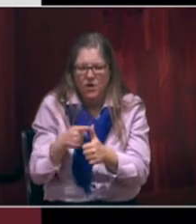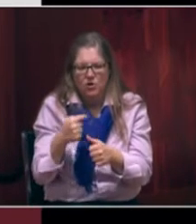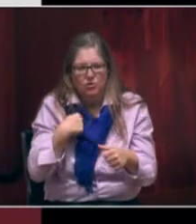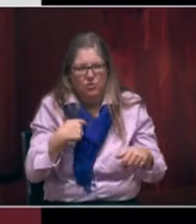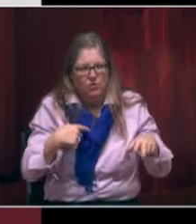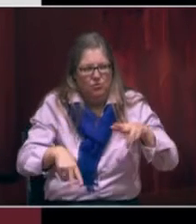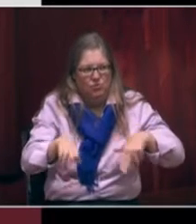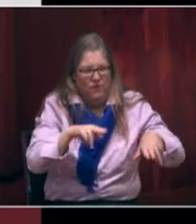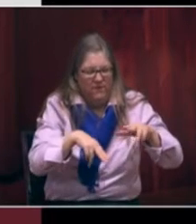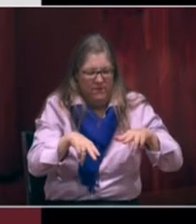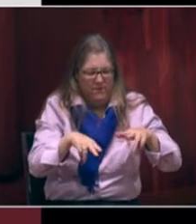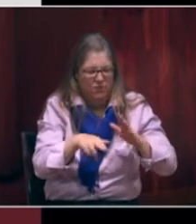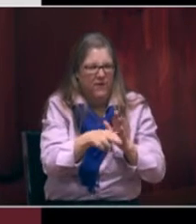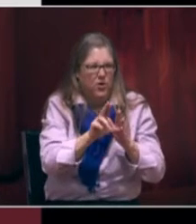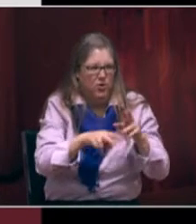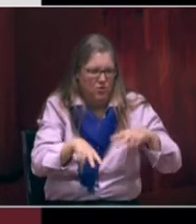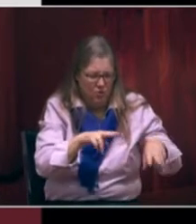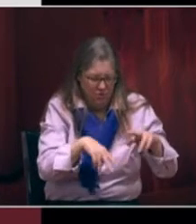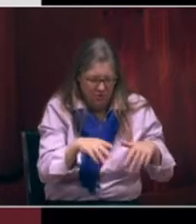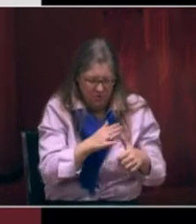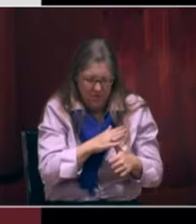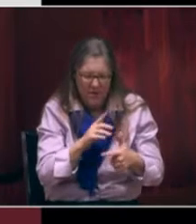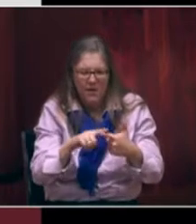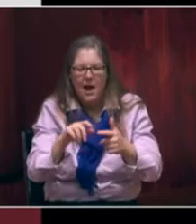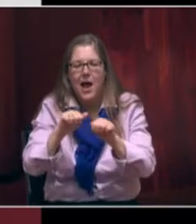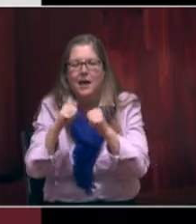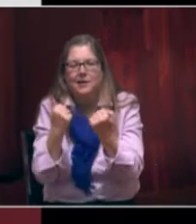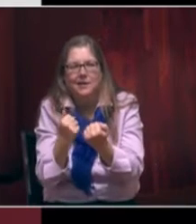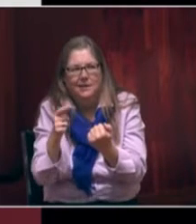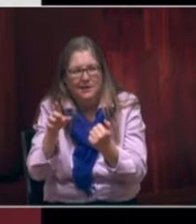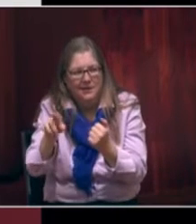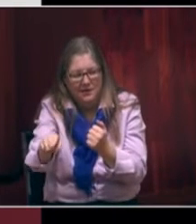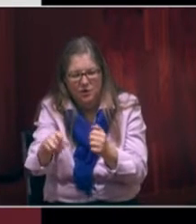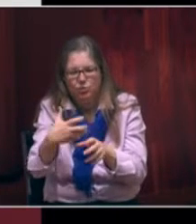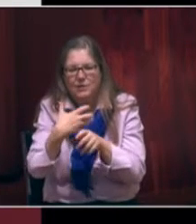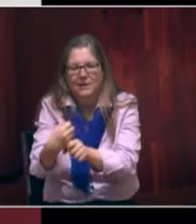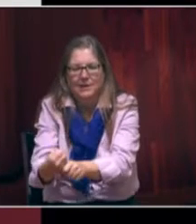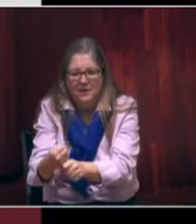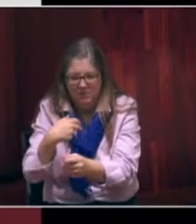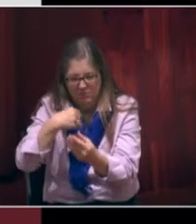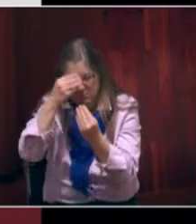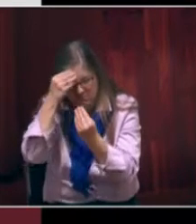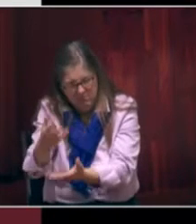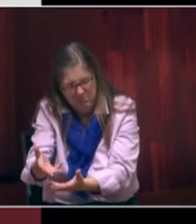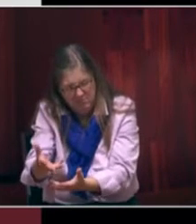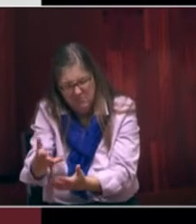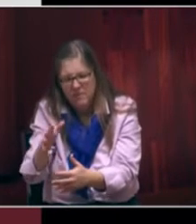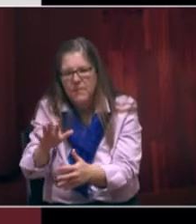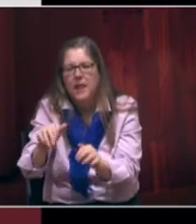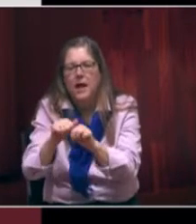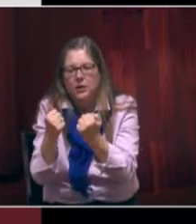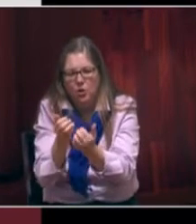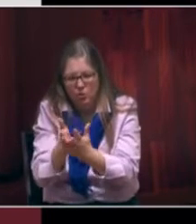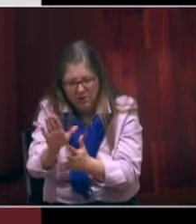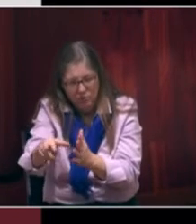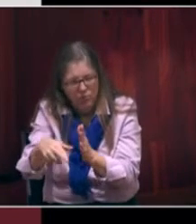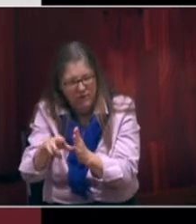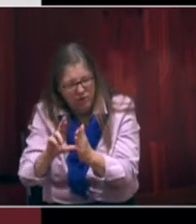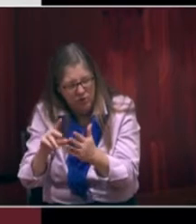piece. There's the agency's receipt of the notifications. Then the agency goes through its